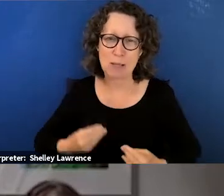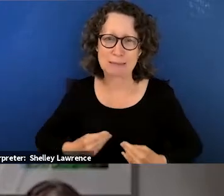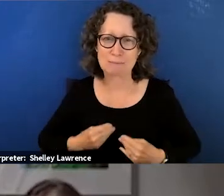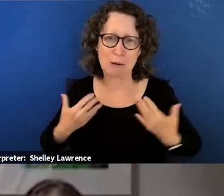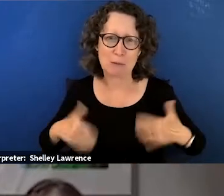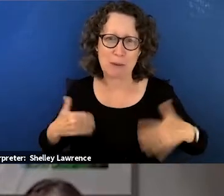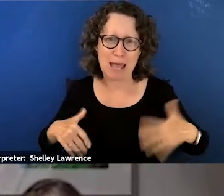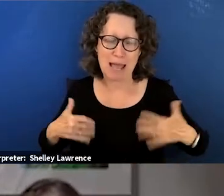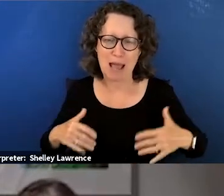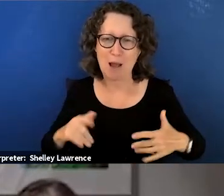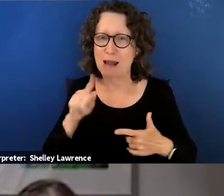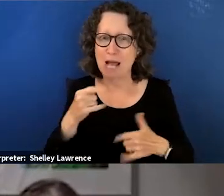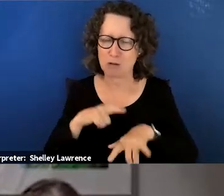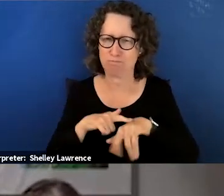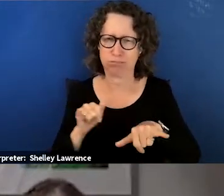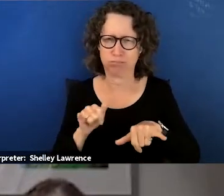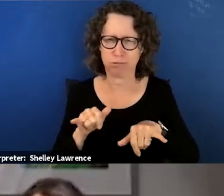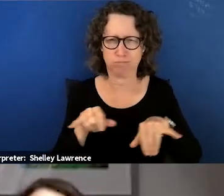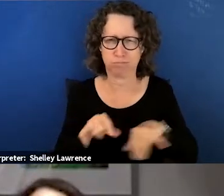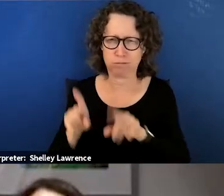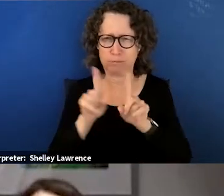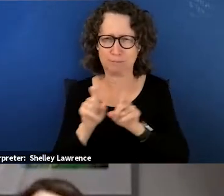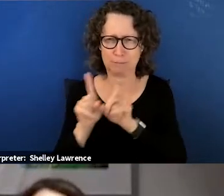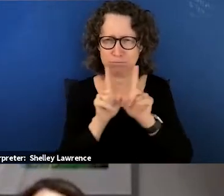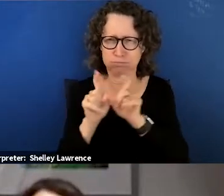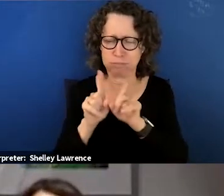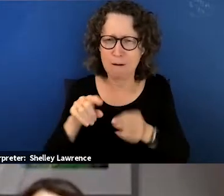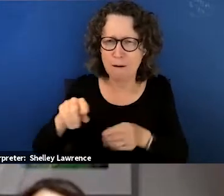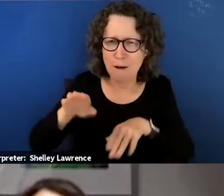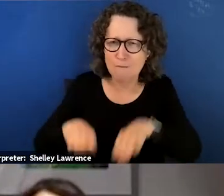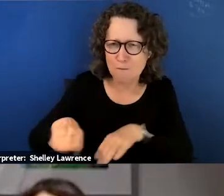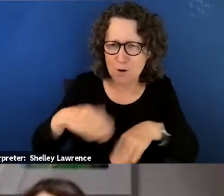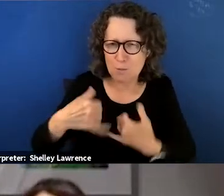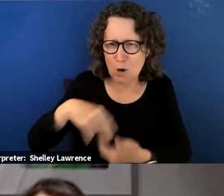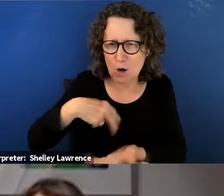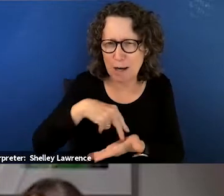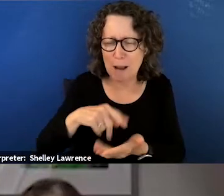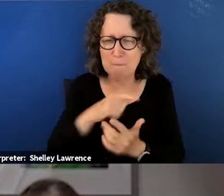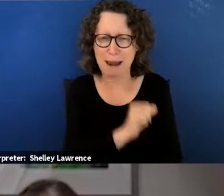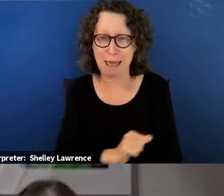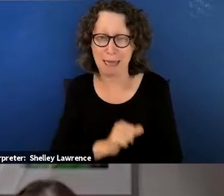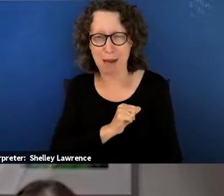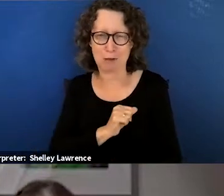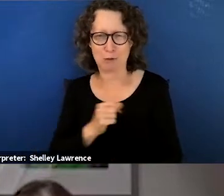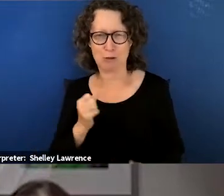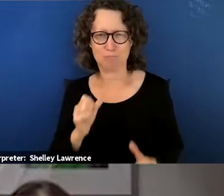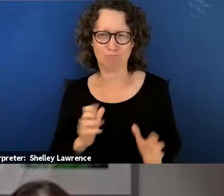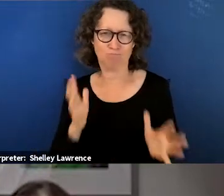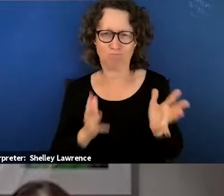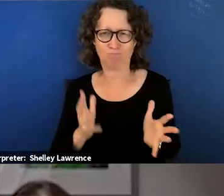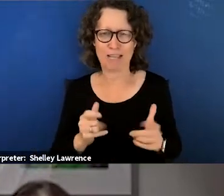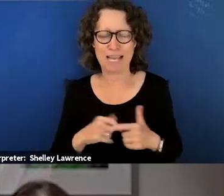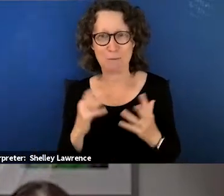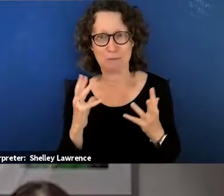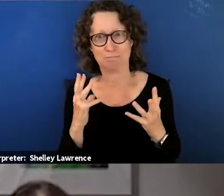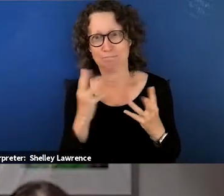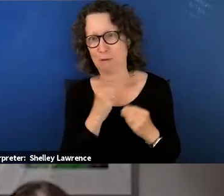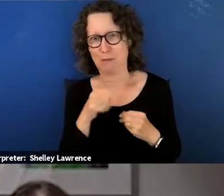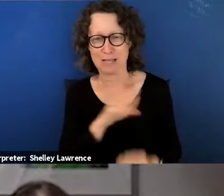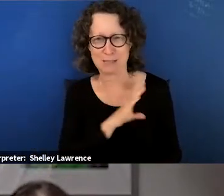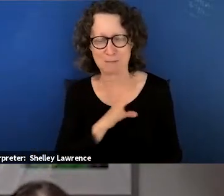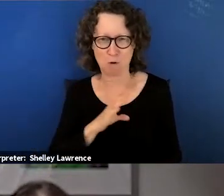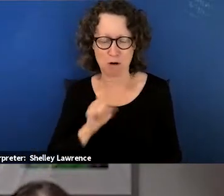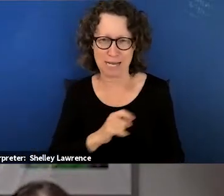Not only the synchronicity of the movements, the footwork, but the attitude. That was just what I think this board